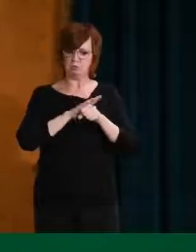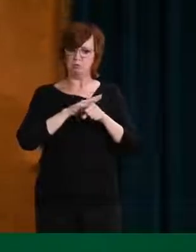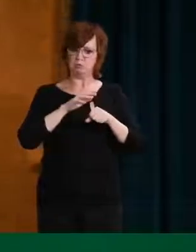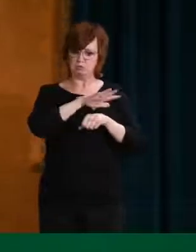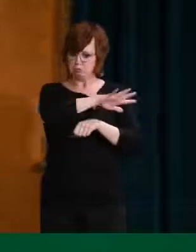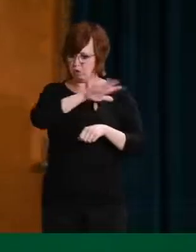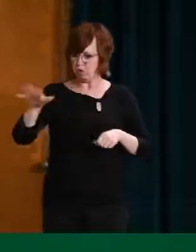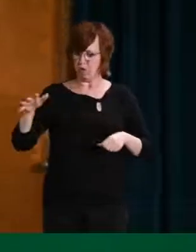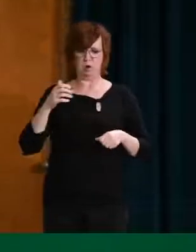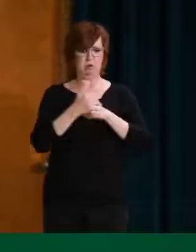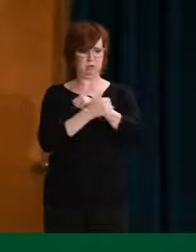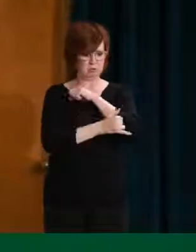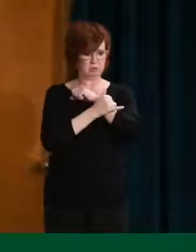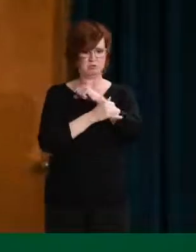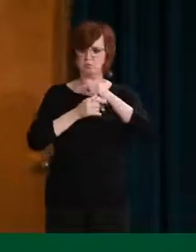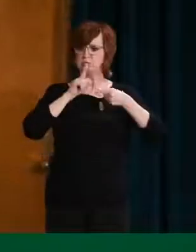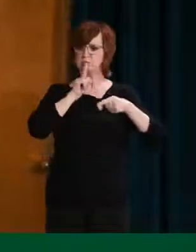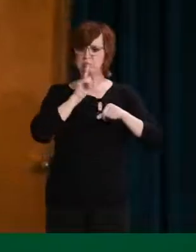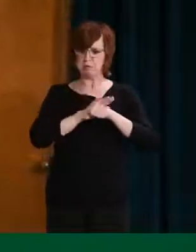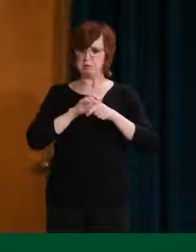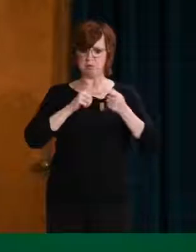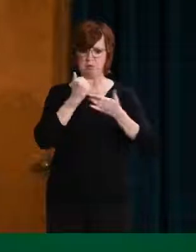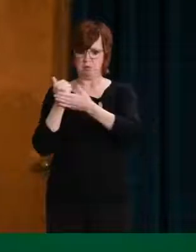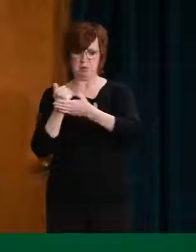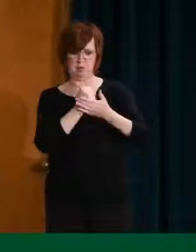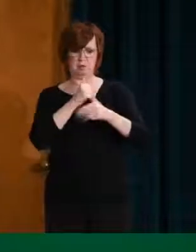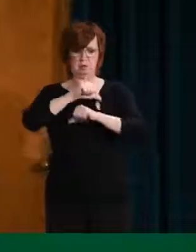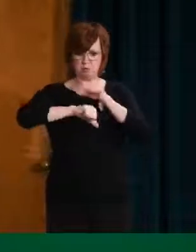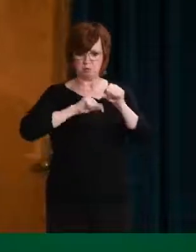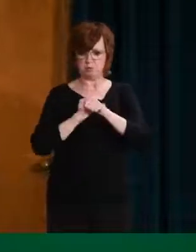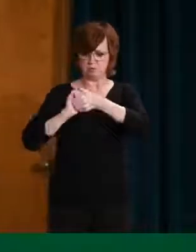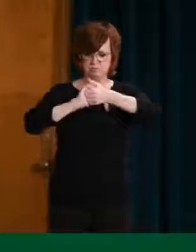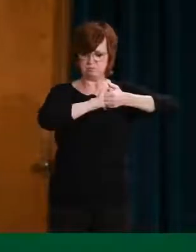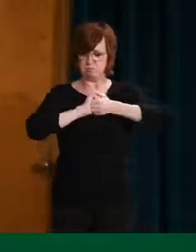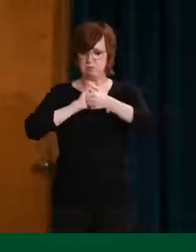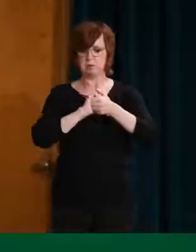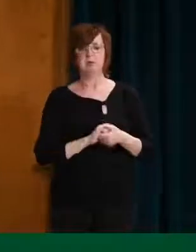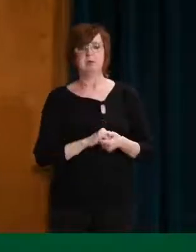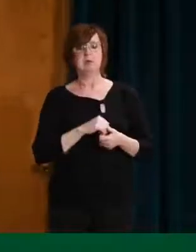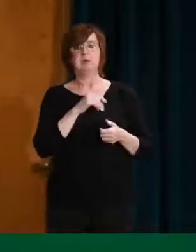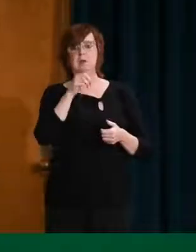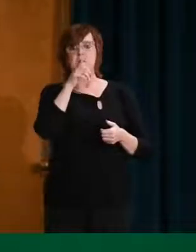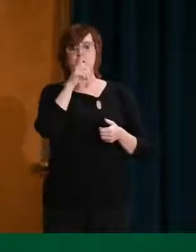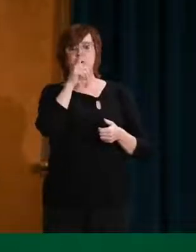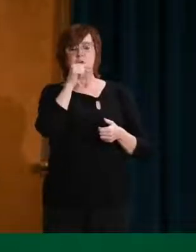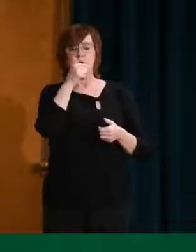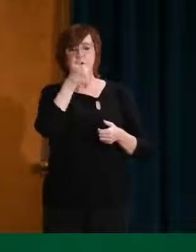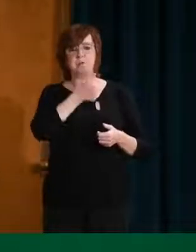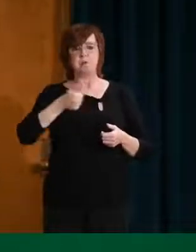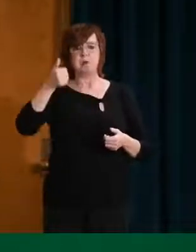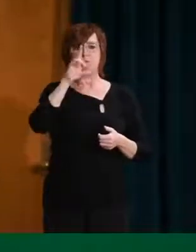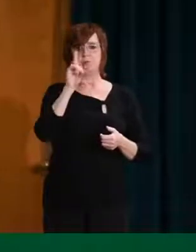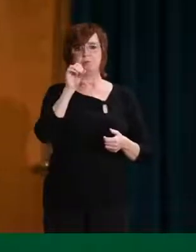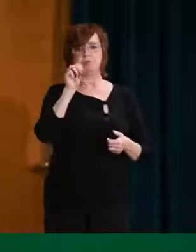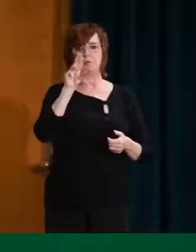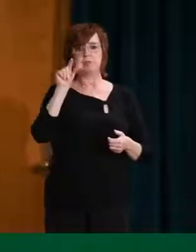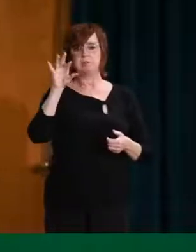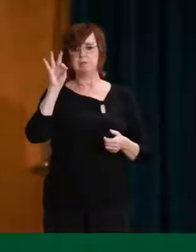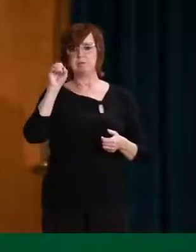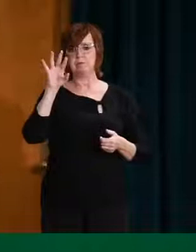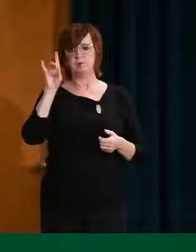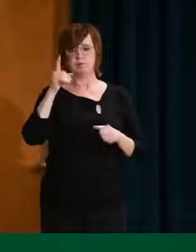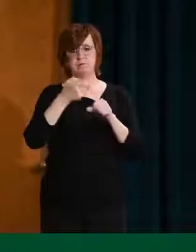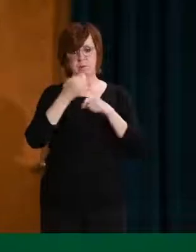today. Premier Ford was asked about the modeling that had been made available in his province, and he said that the people of his